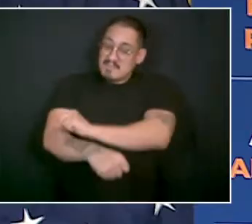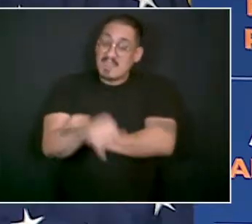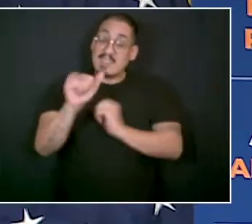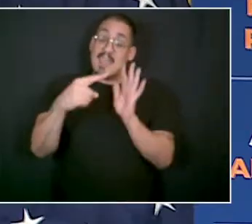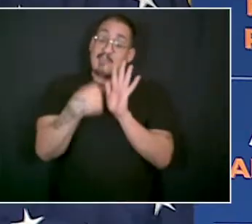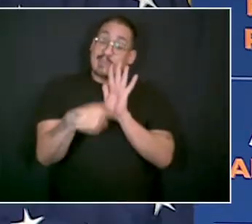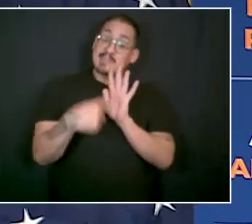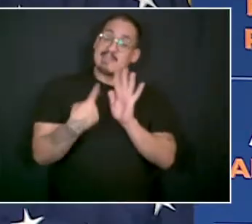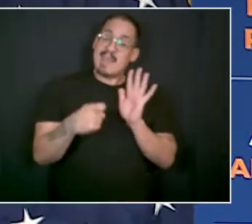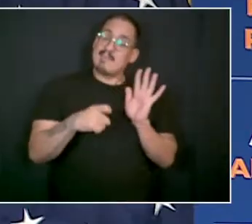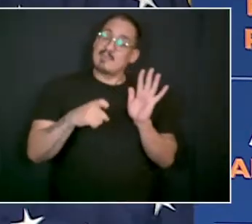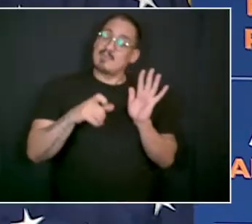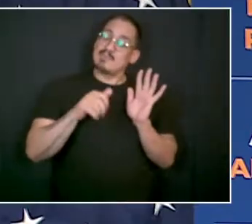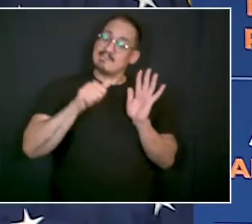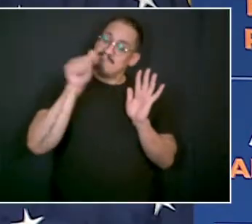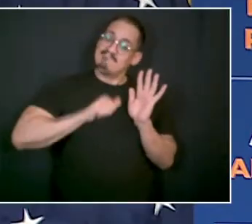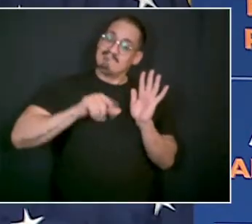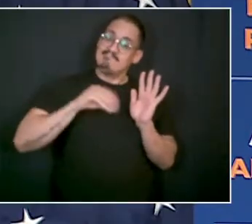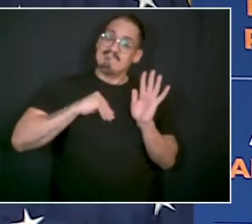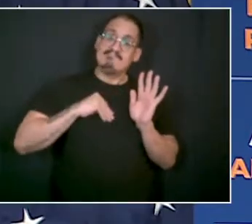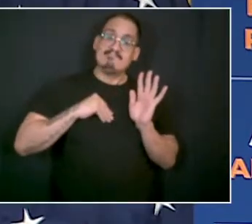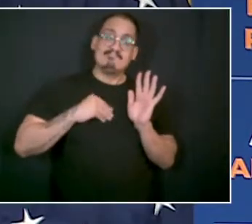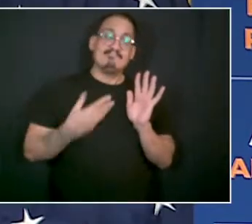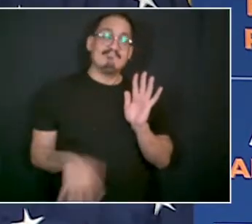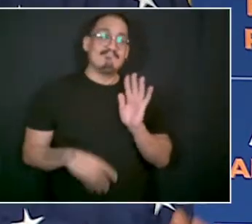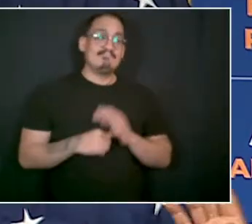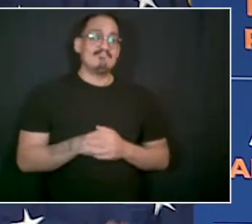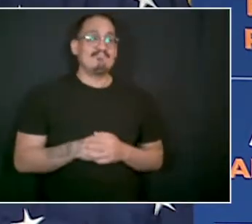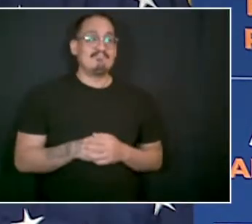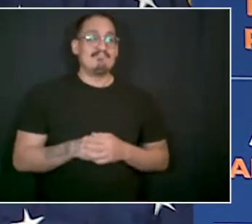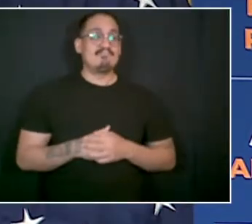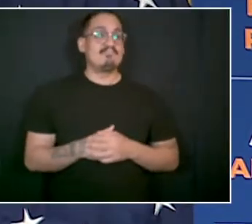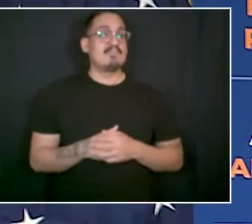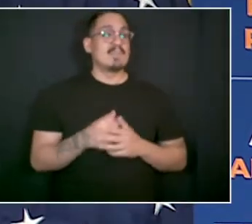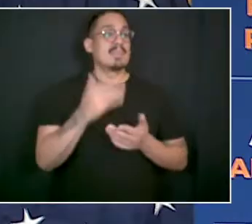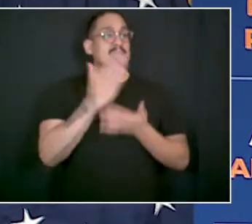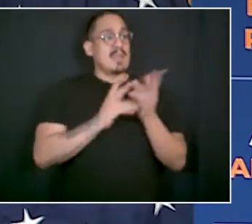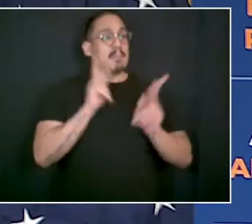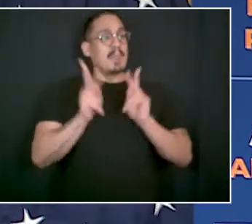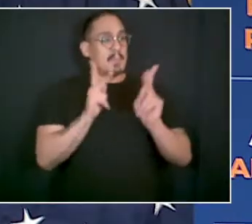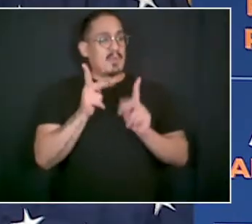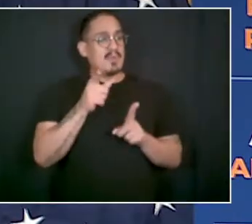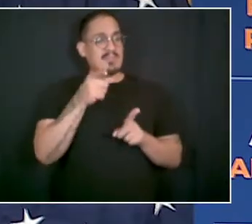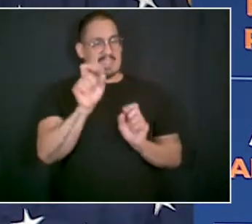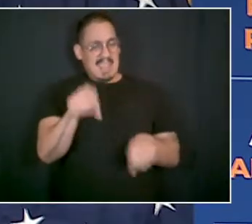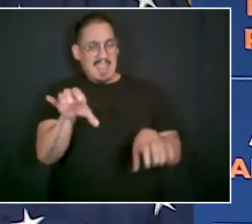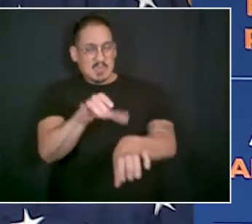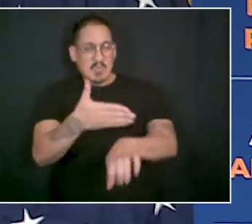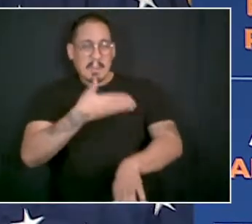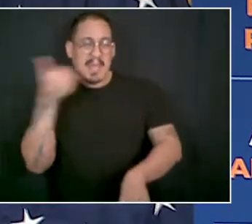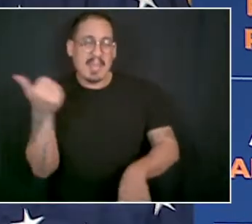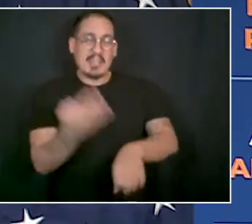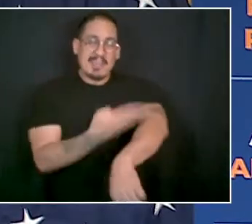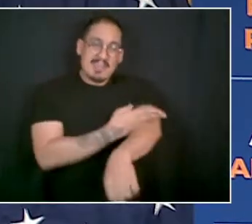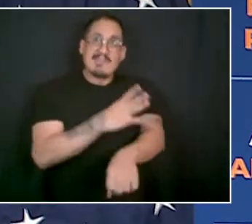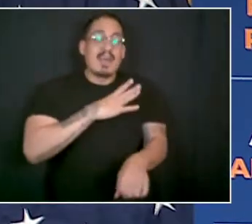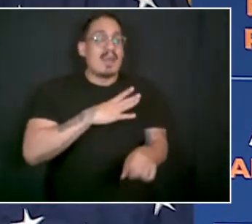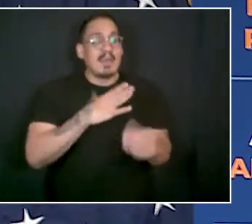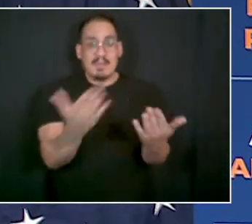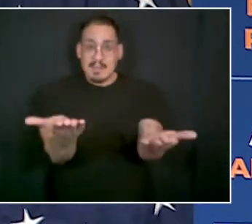those that are going to critique us. There are those who are going to say, you could do it better. Yes, they got the great ideas. Come and see it. And we